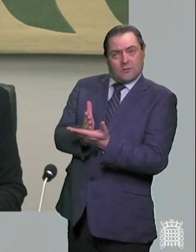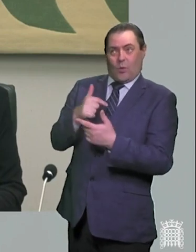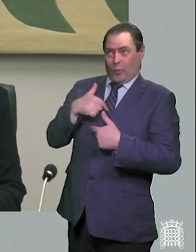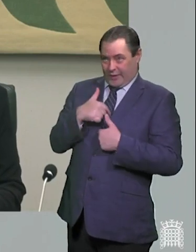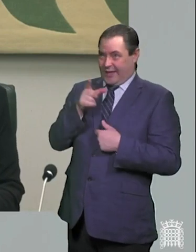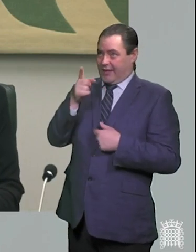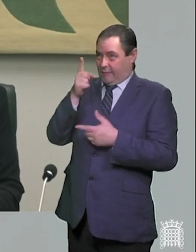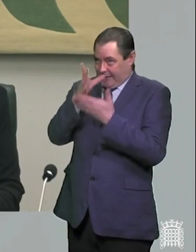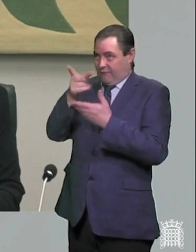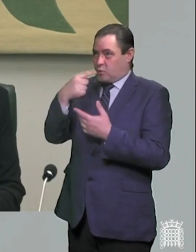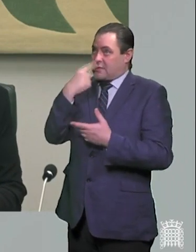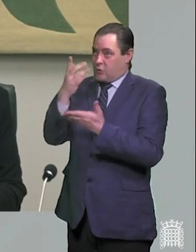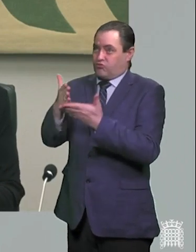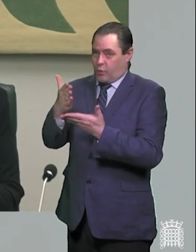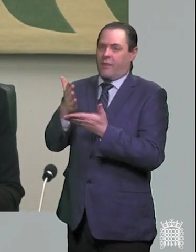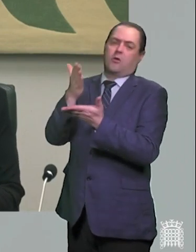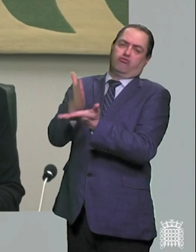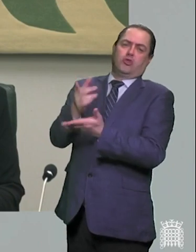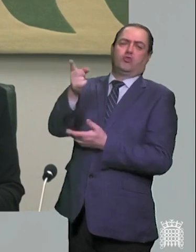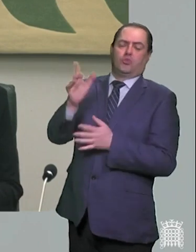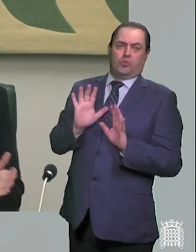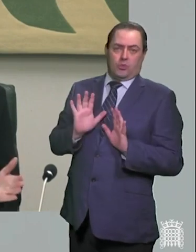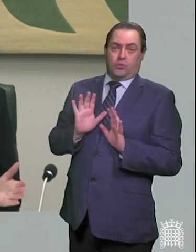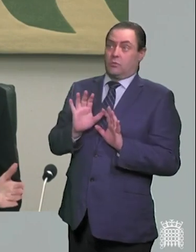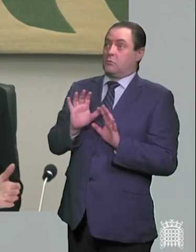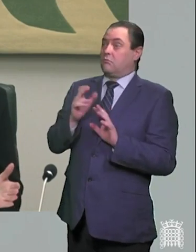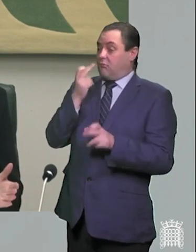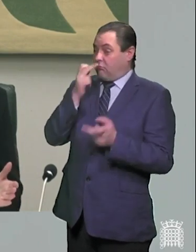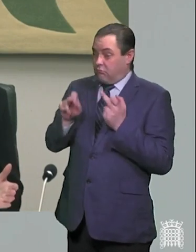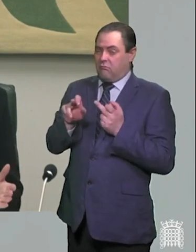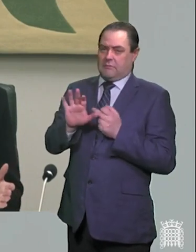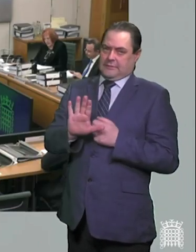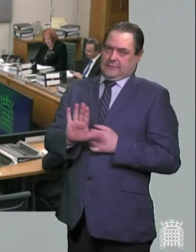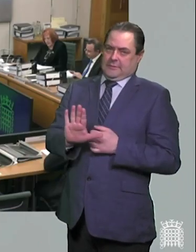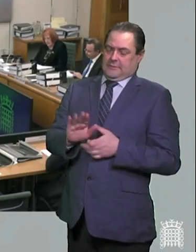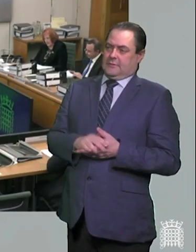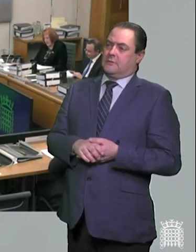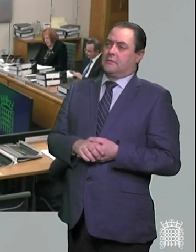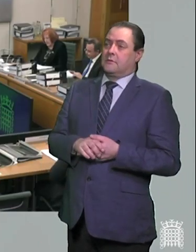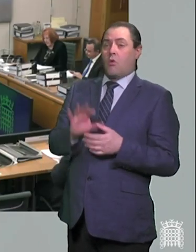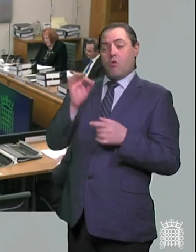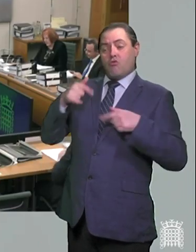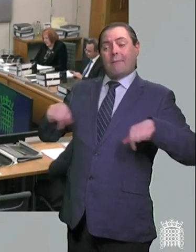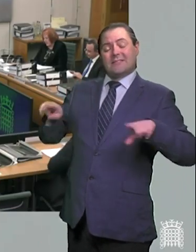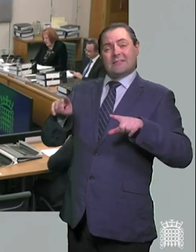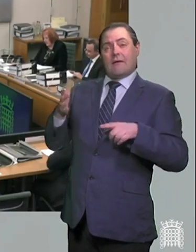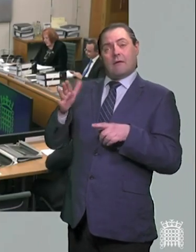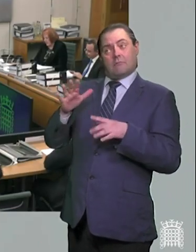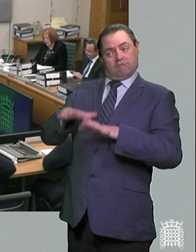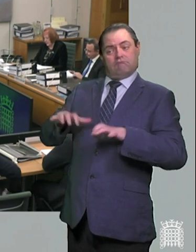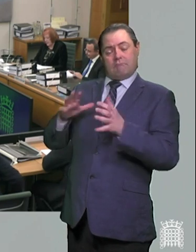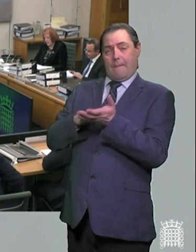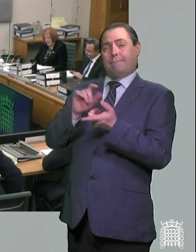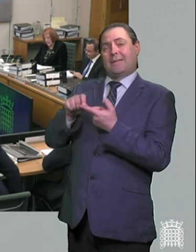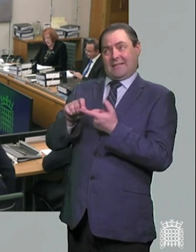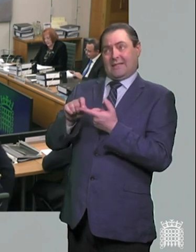system of accountability depends. This committee is comprised of members of Parliament who have been